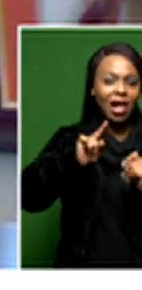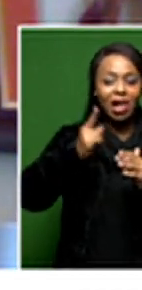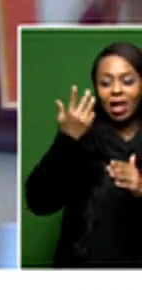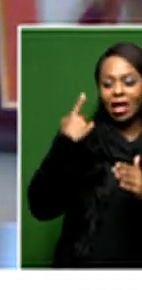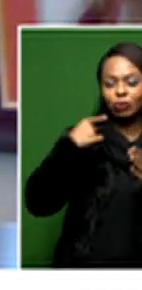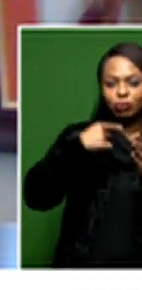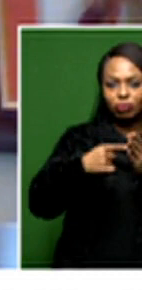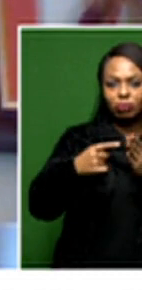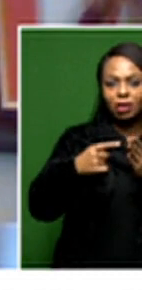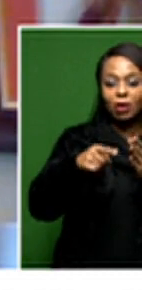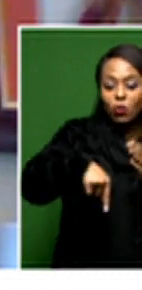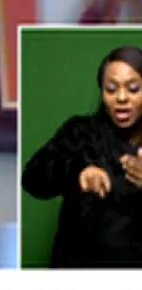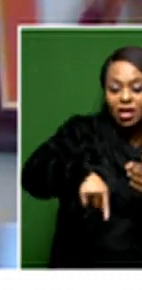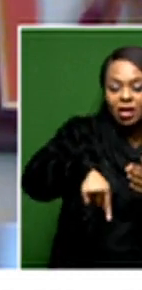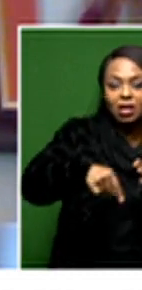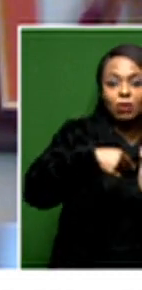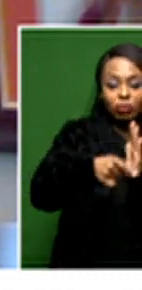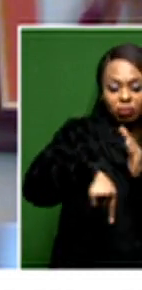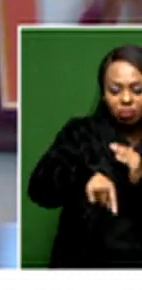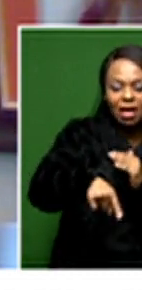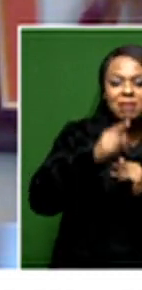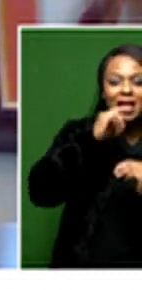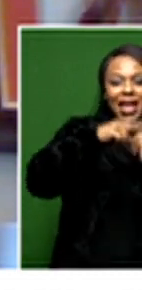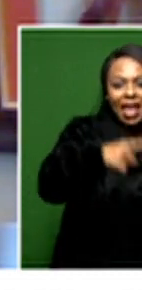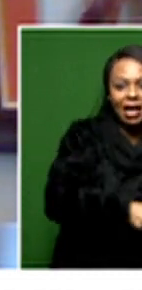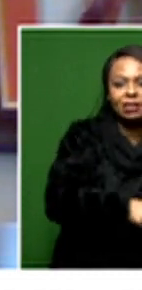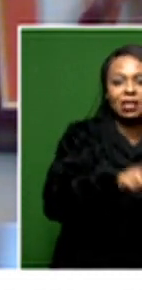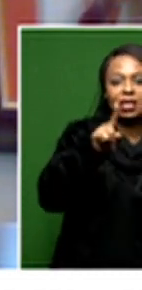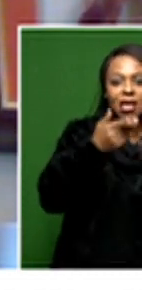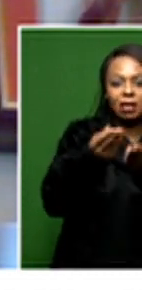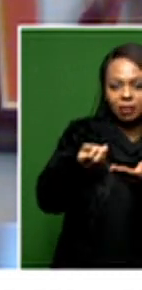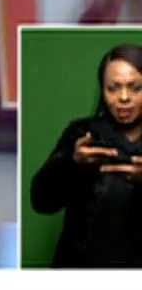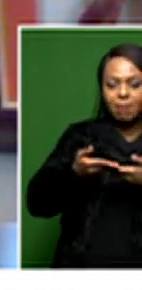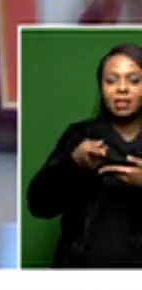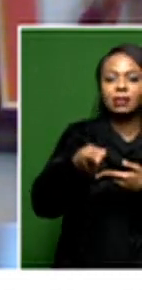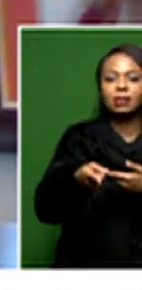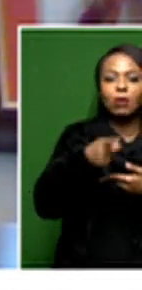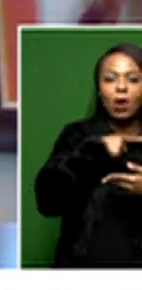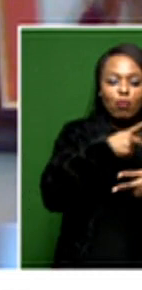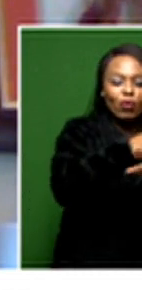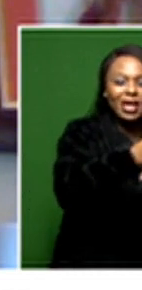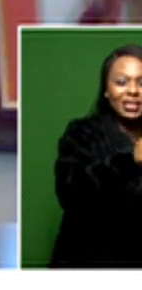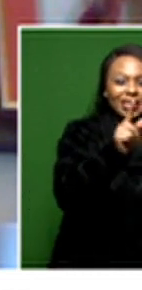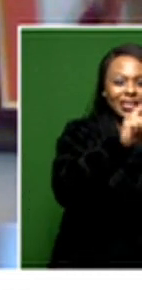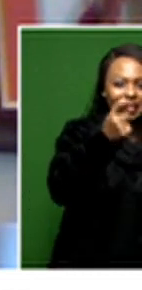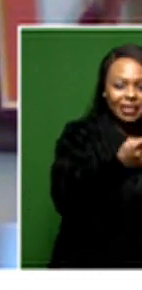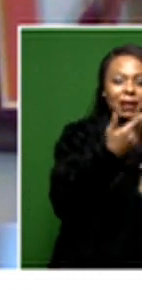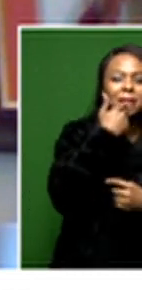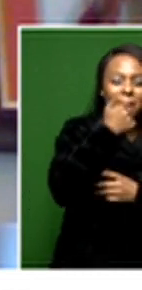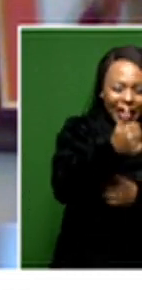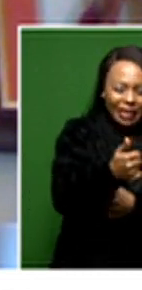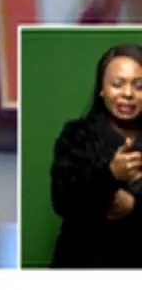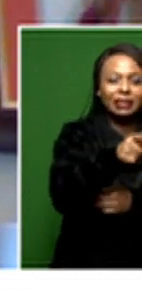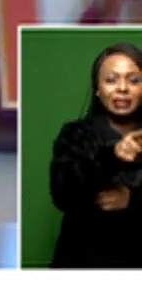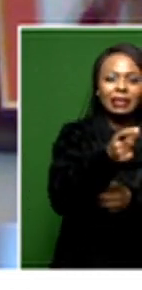week. And we want to really just emphasize on the producers and the production teams that please submit, because we